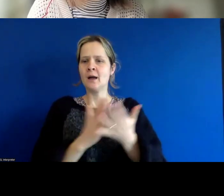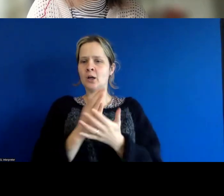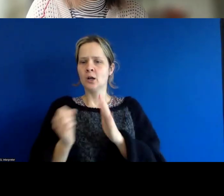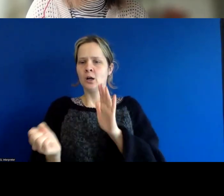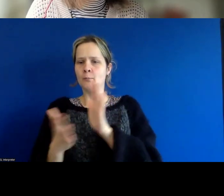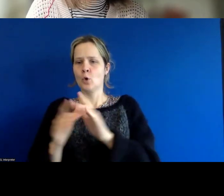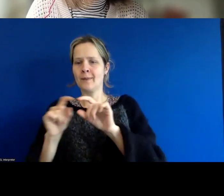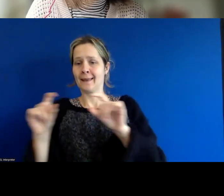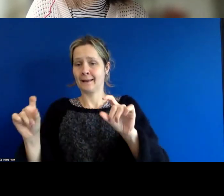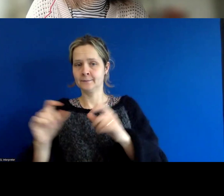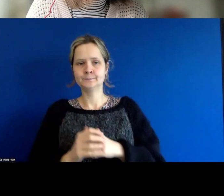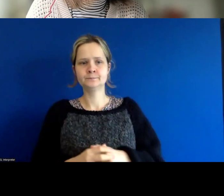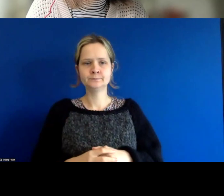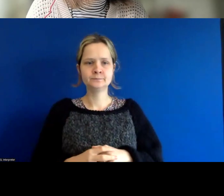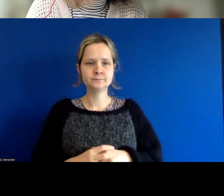yet,